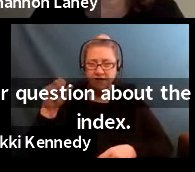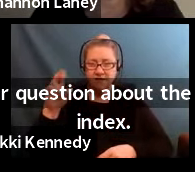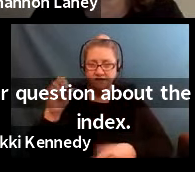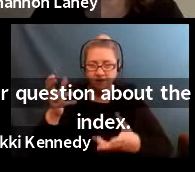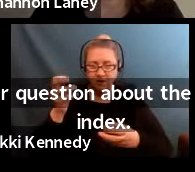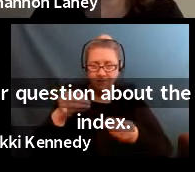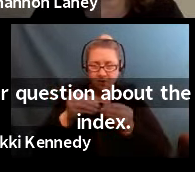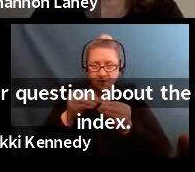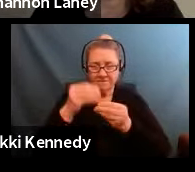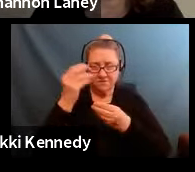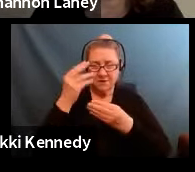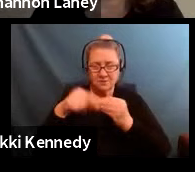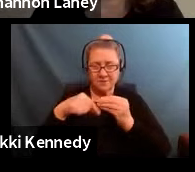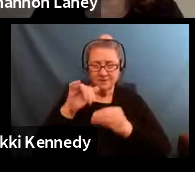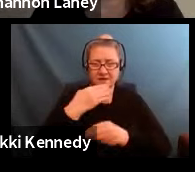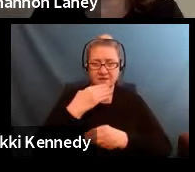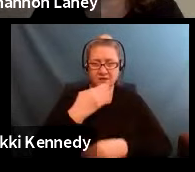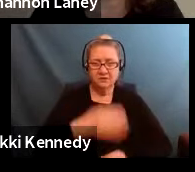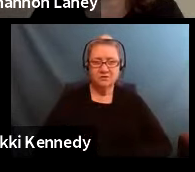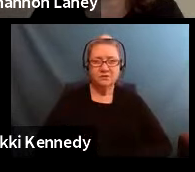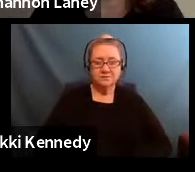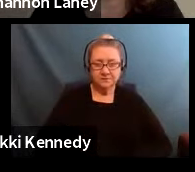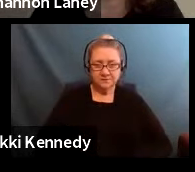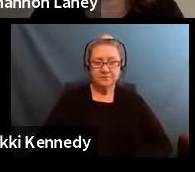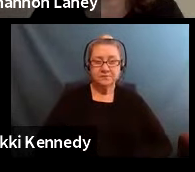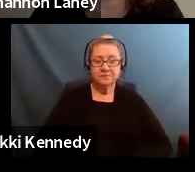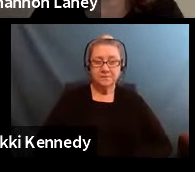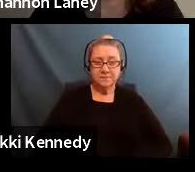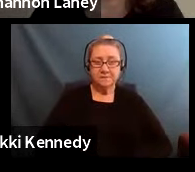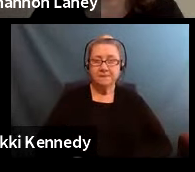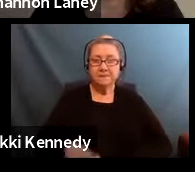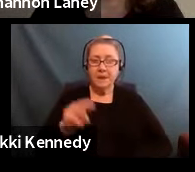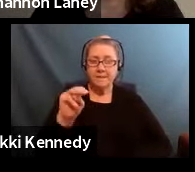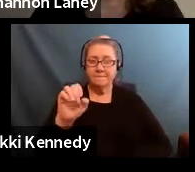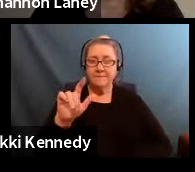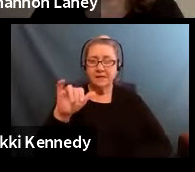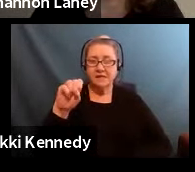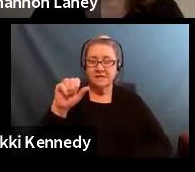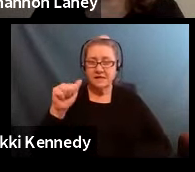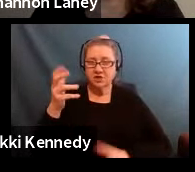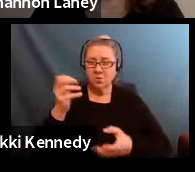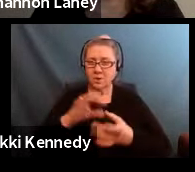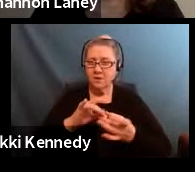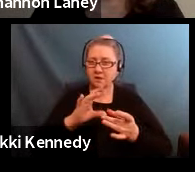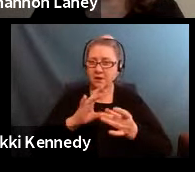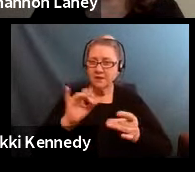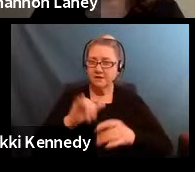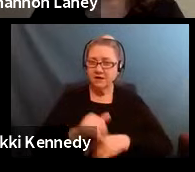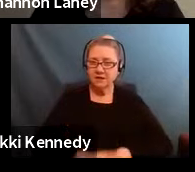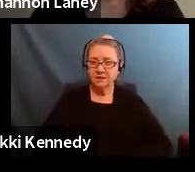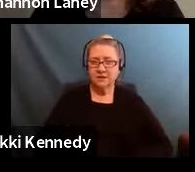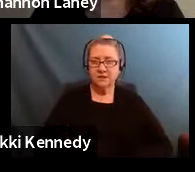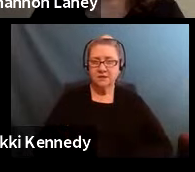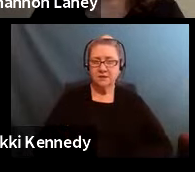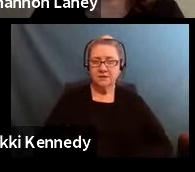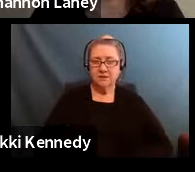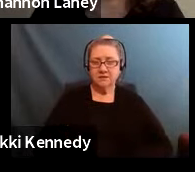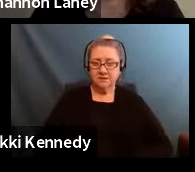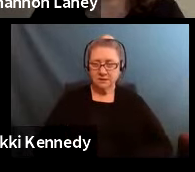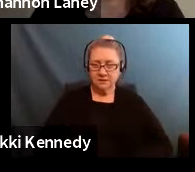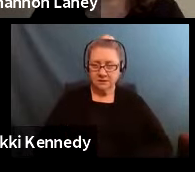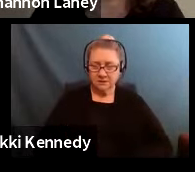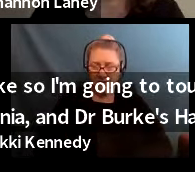very much. Thanks, Jake. Melissa, did you want to comment on this topic? Melissa